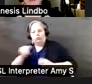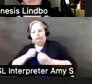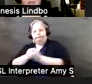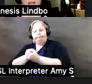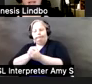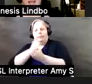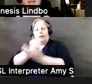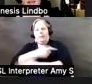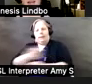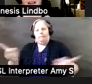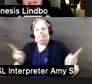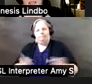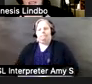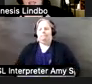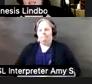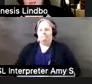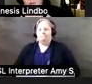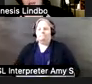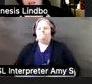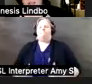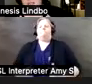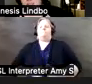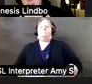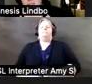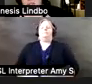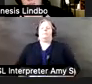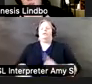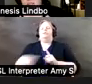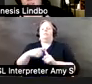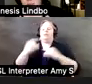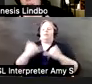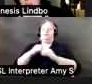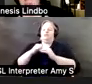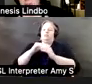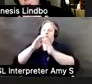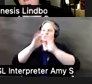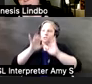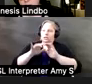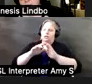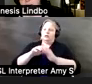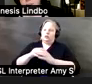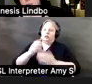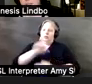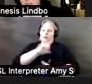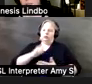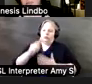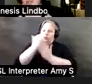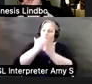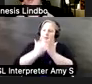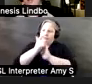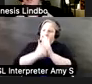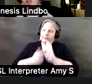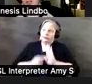well. And there's work on legislation to support accessible game and digital content. So it's a